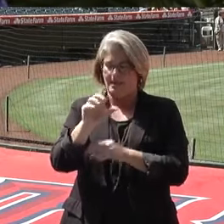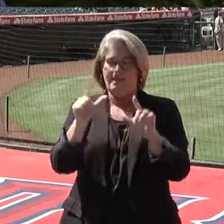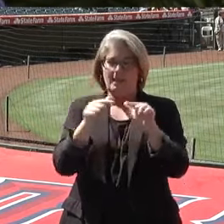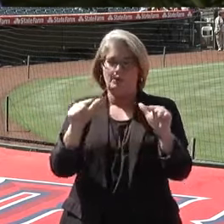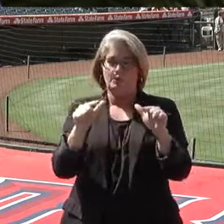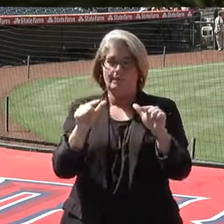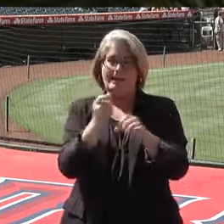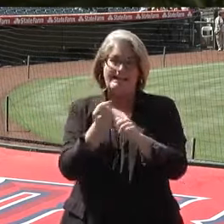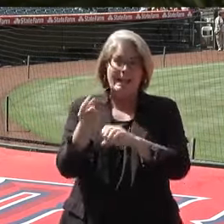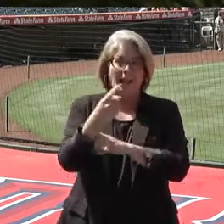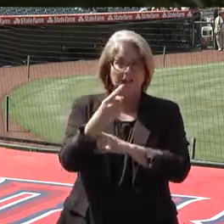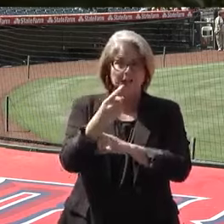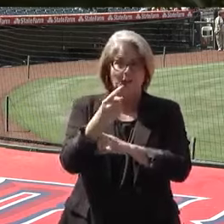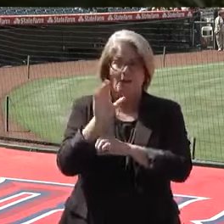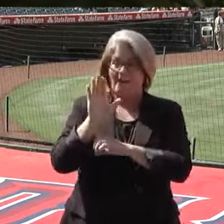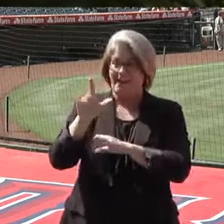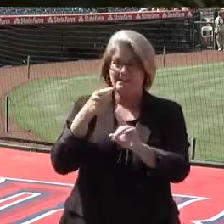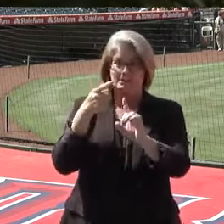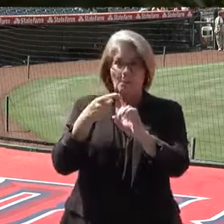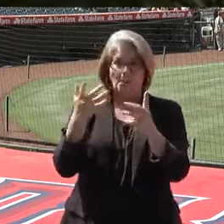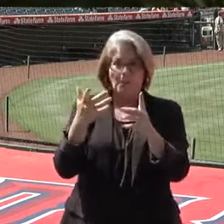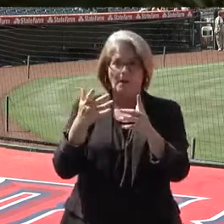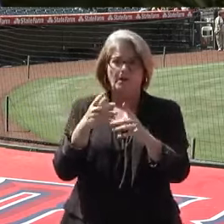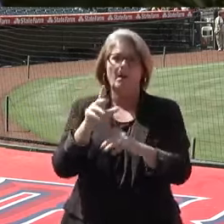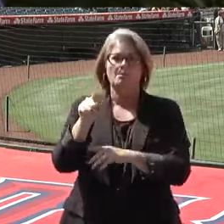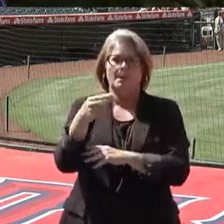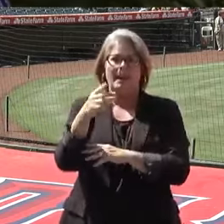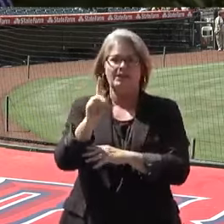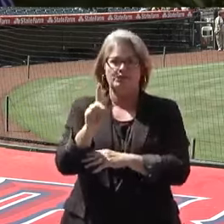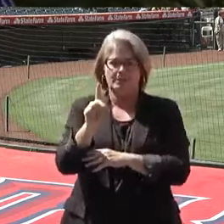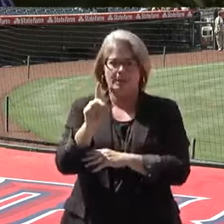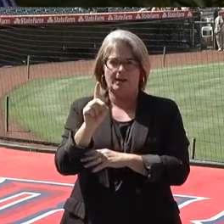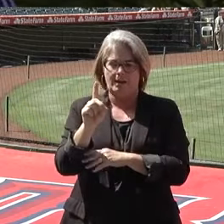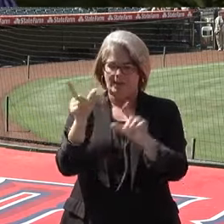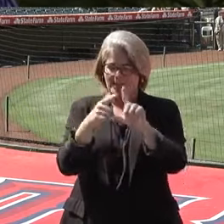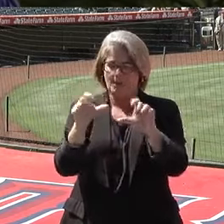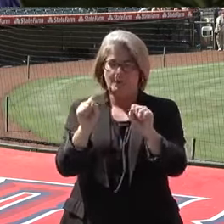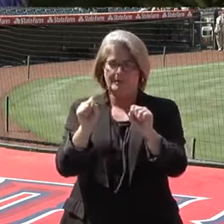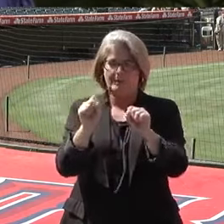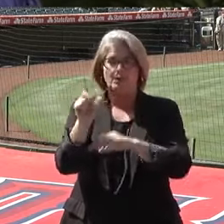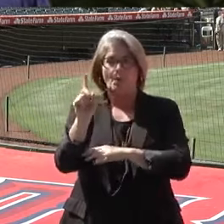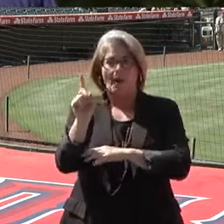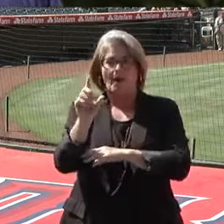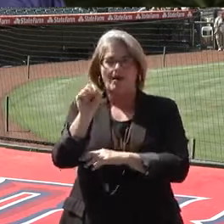linguistics at University of California, Santa Barbara. Congratulations, Hui.